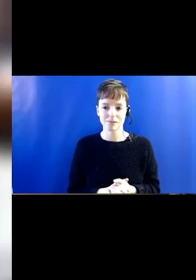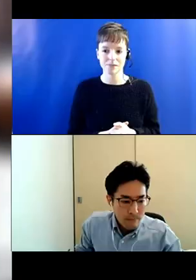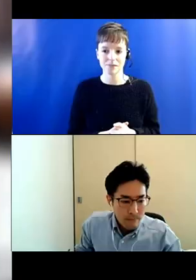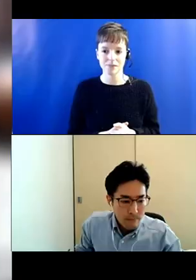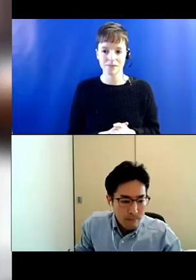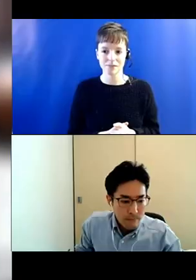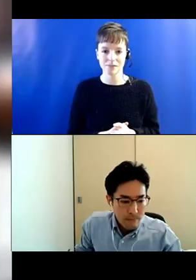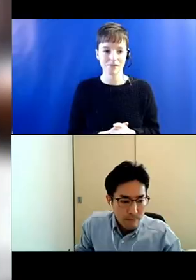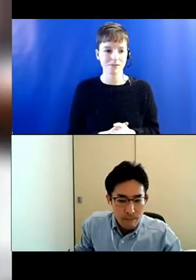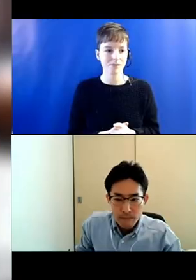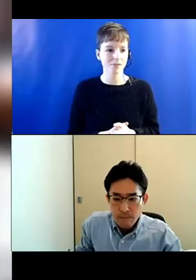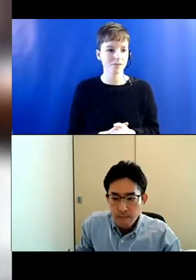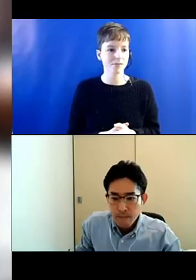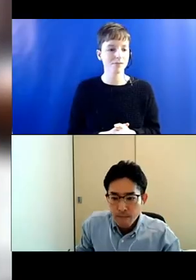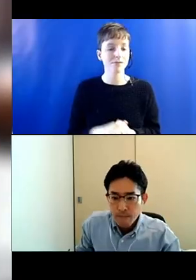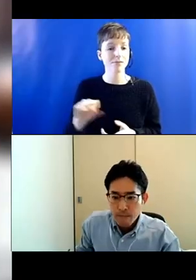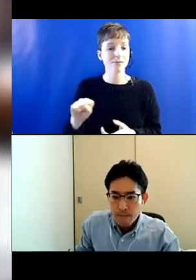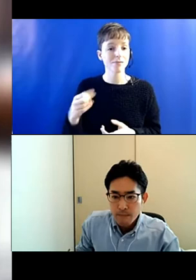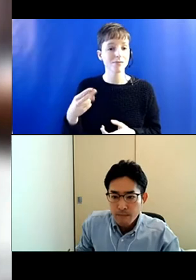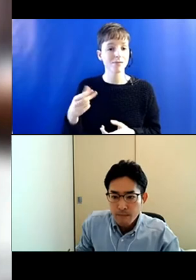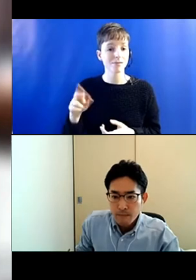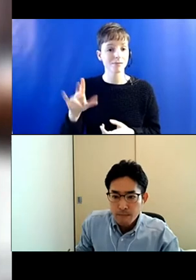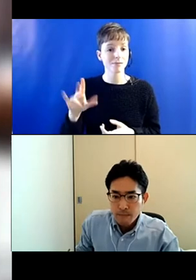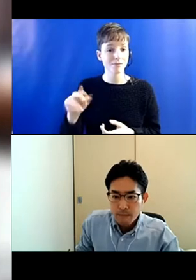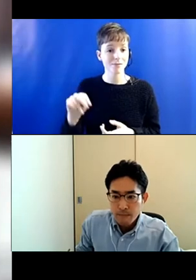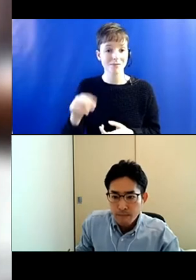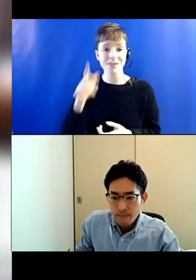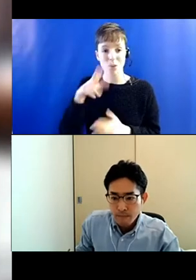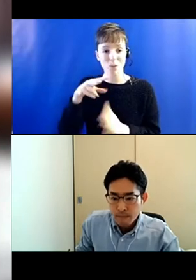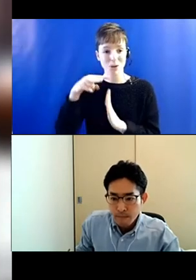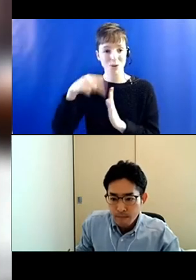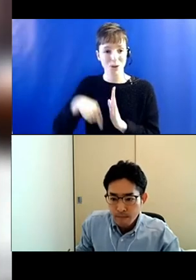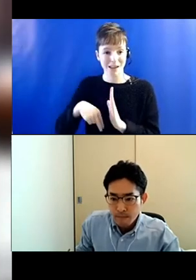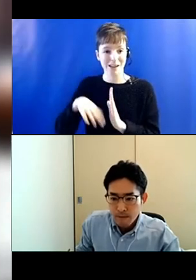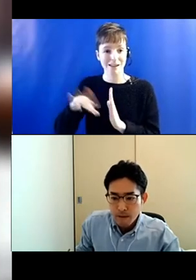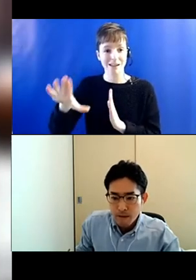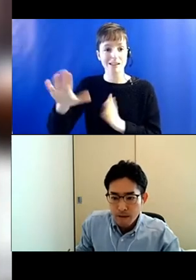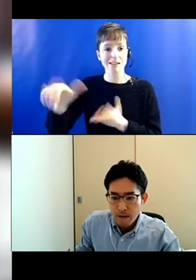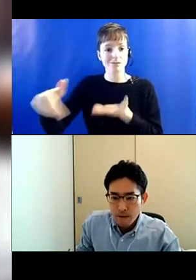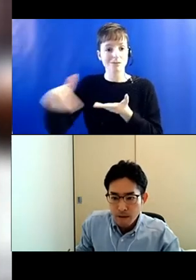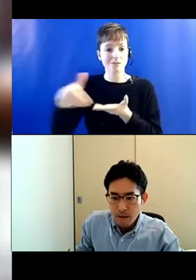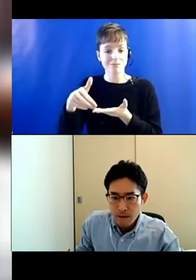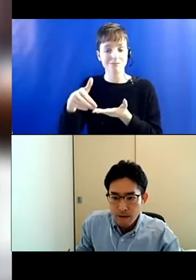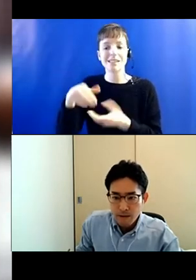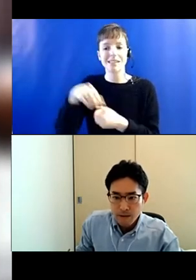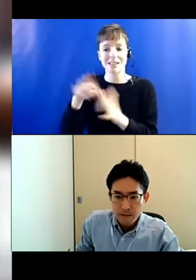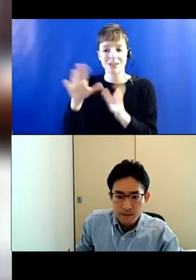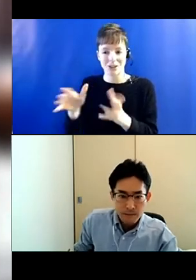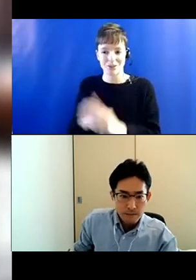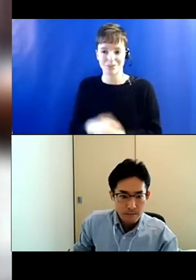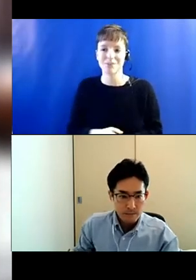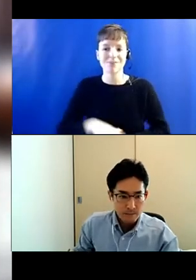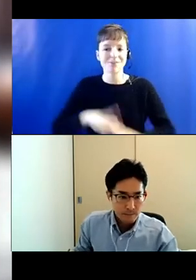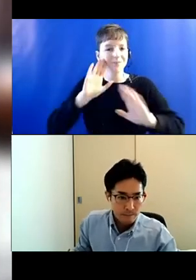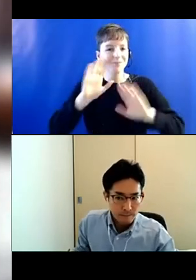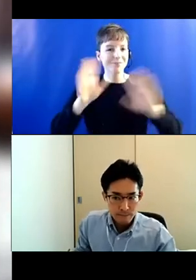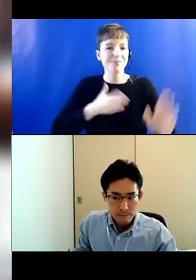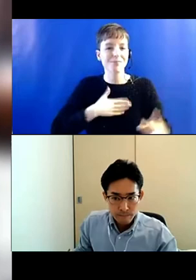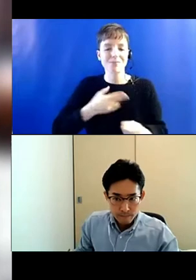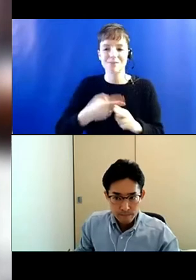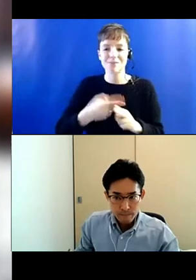I will be reading Shota's introduction, which is in the chat. Hello, everyone. My name is Shota